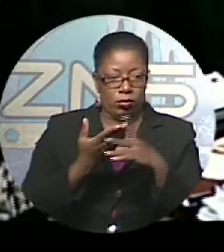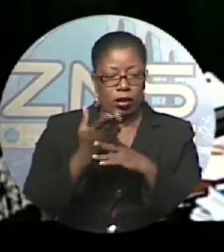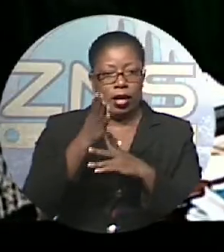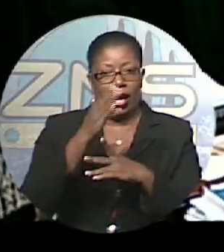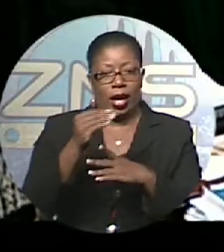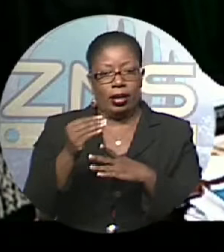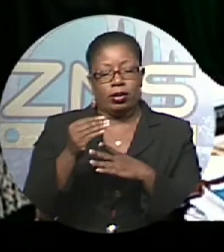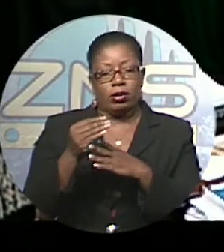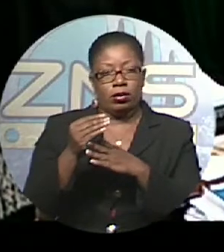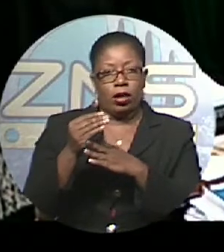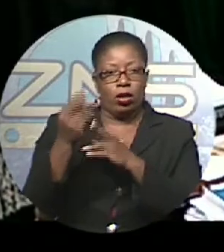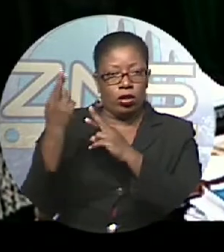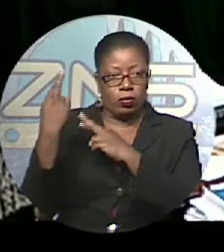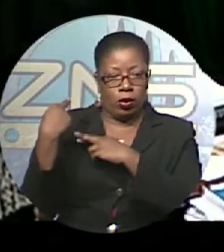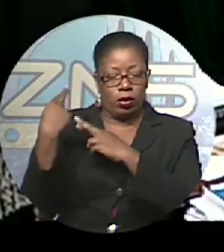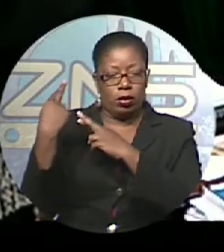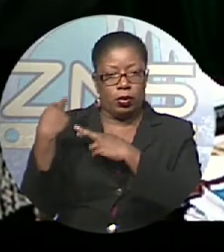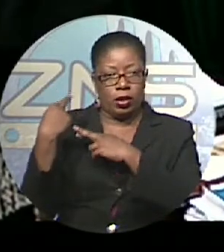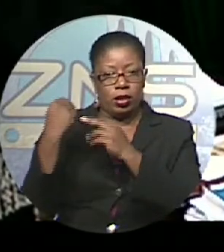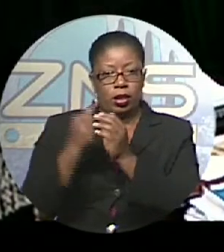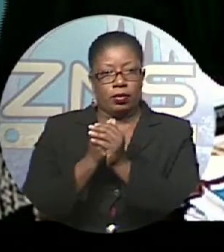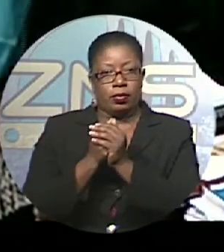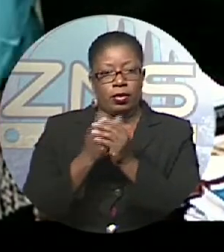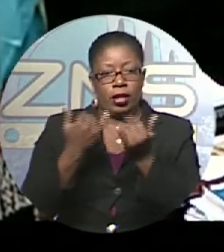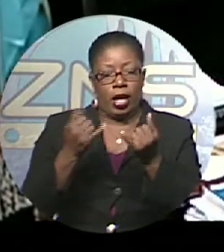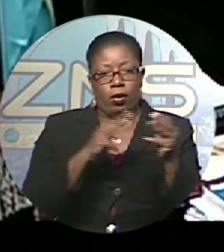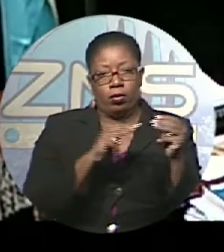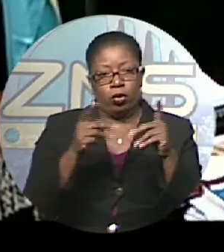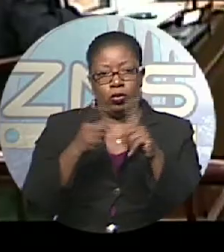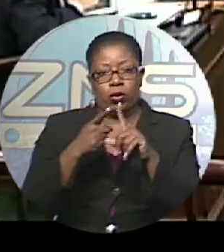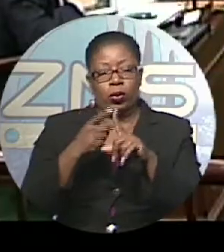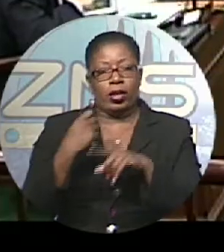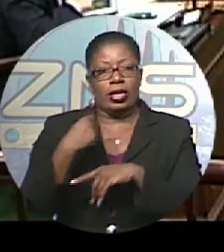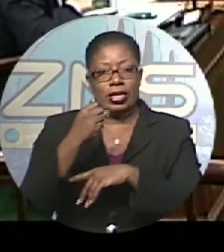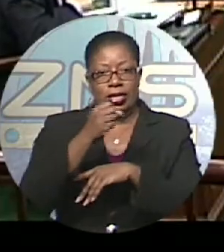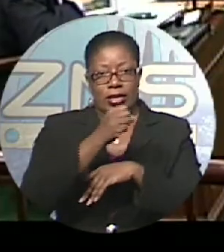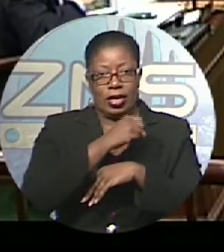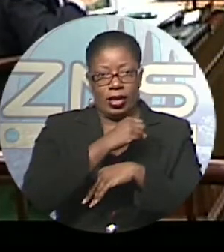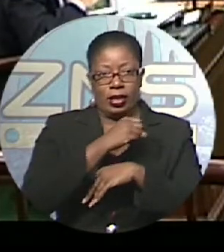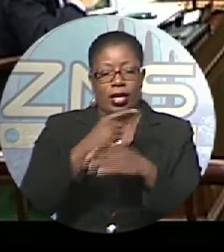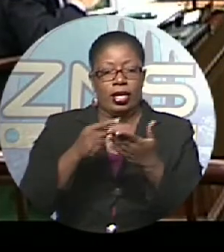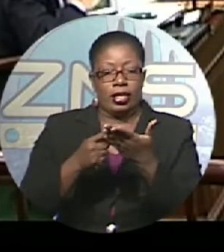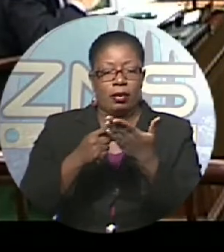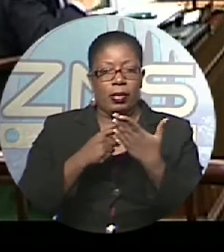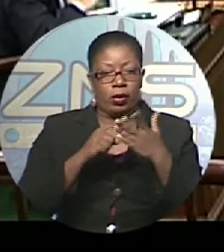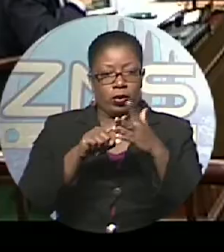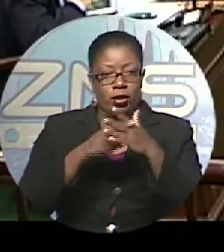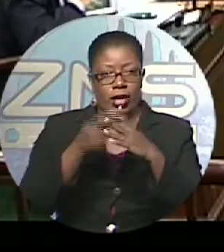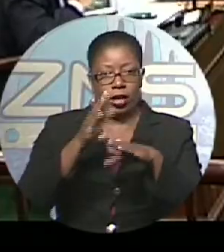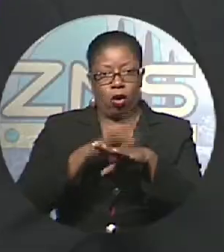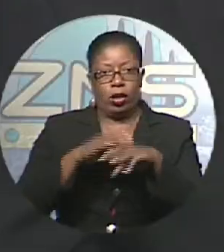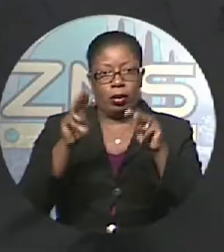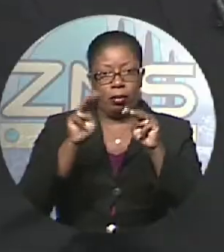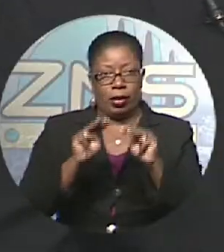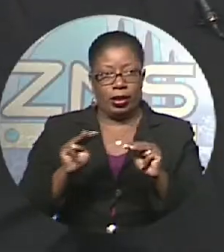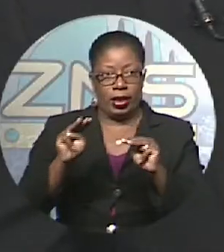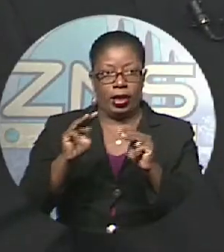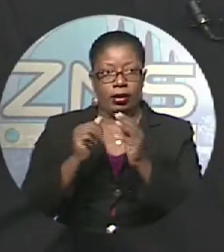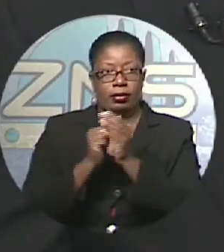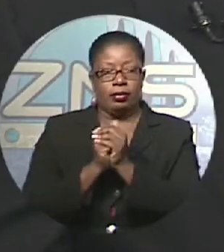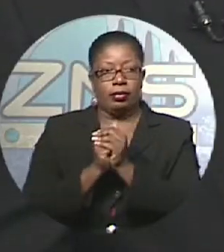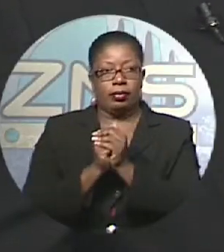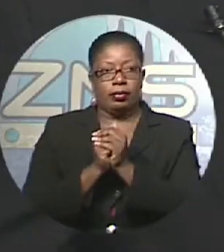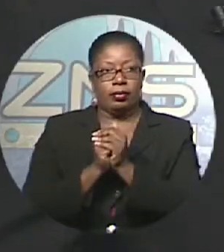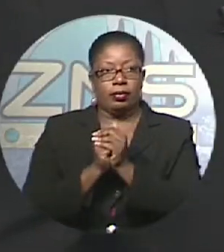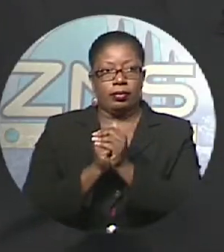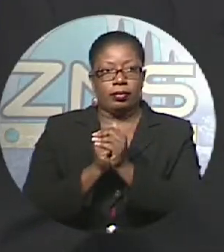The budget bill now moves on to the Senate for the first reading. The actual debate will begin Monday. Shifting over